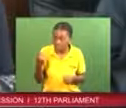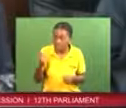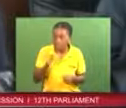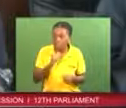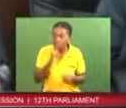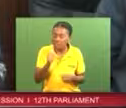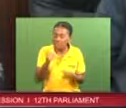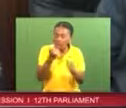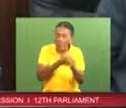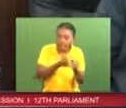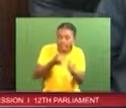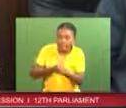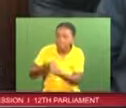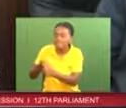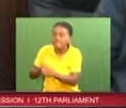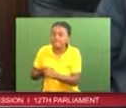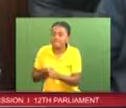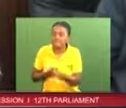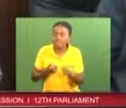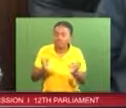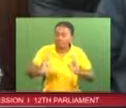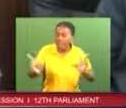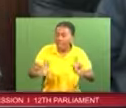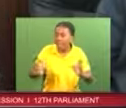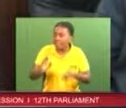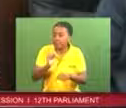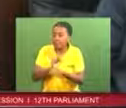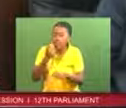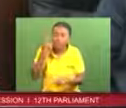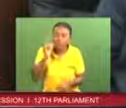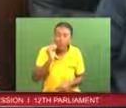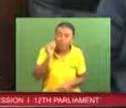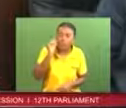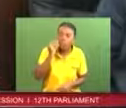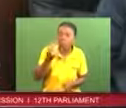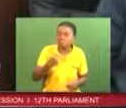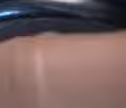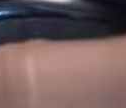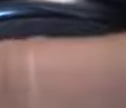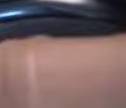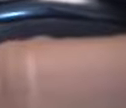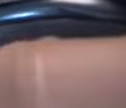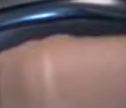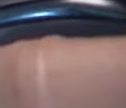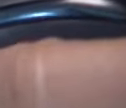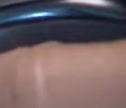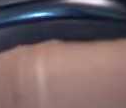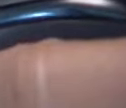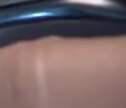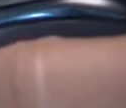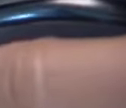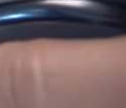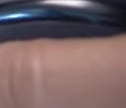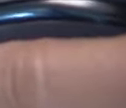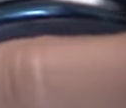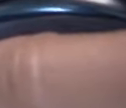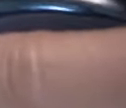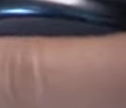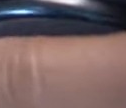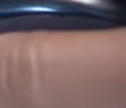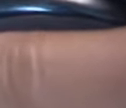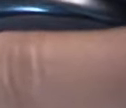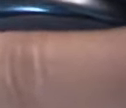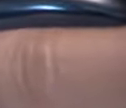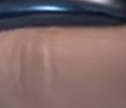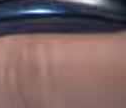home, as ready to work from home, or as self-motivated as they should be. The Public Administration Minister said a decision